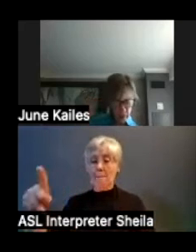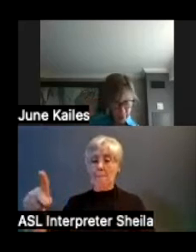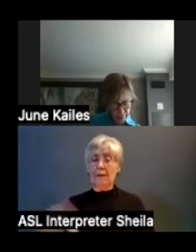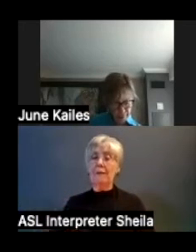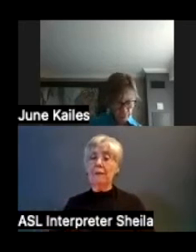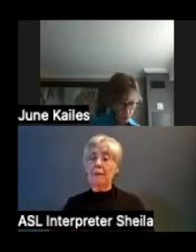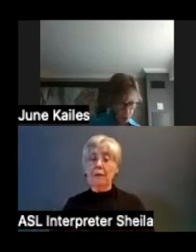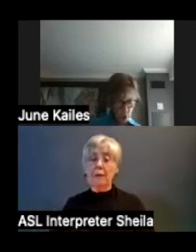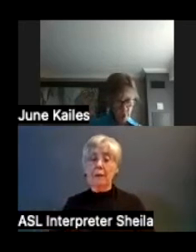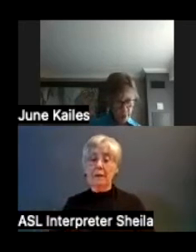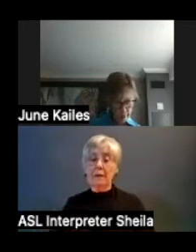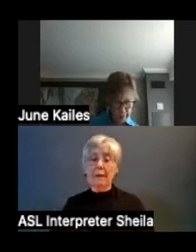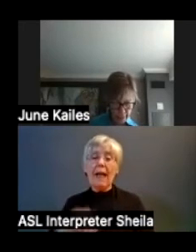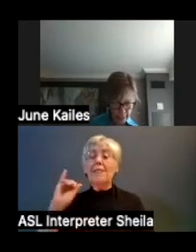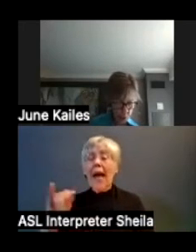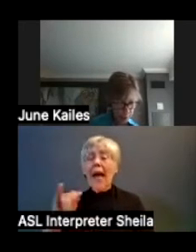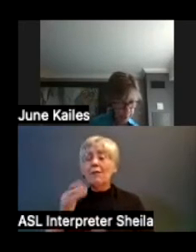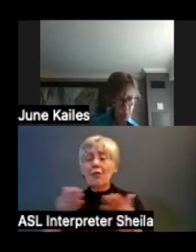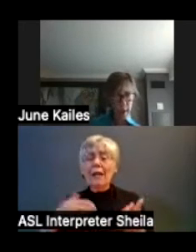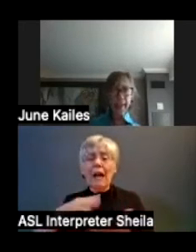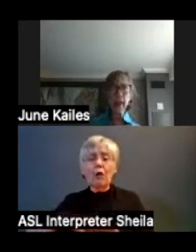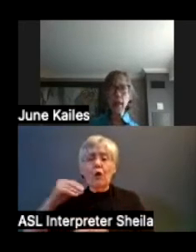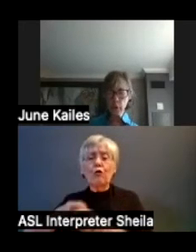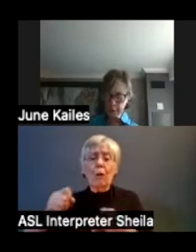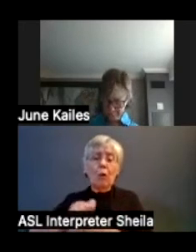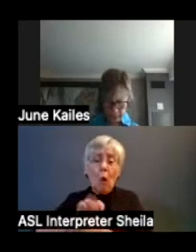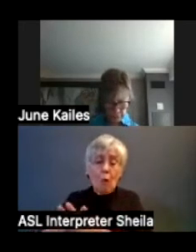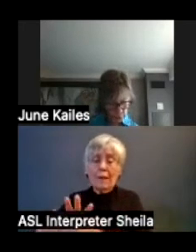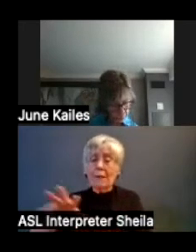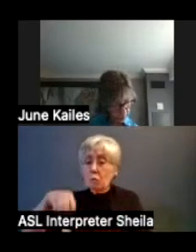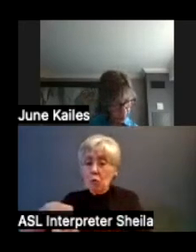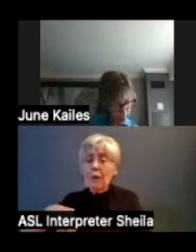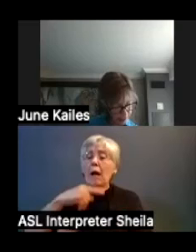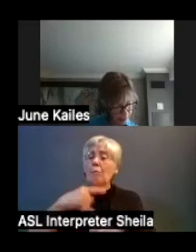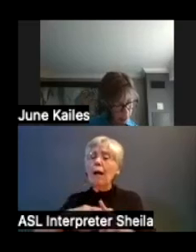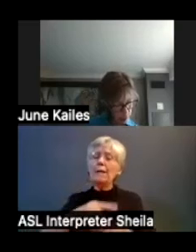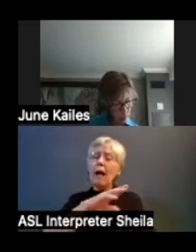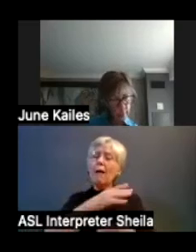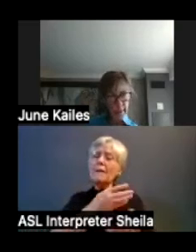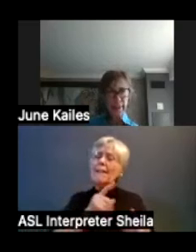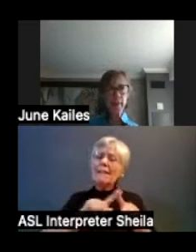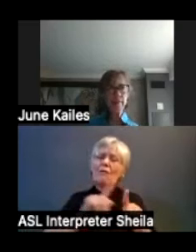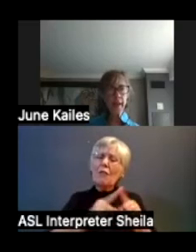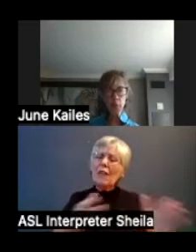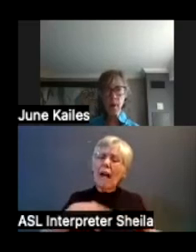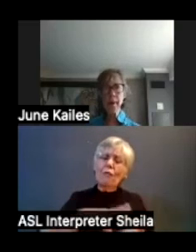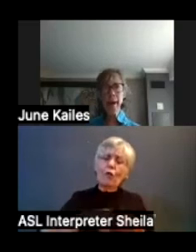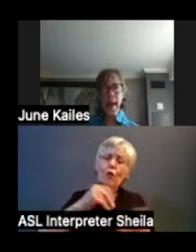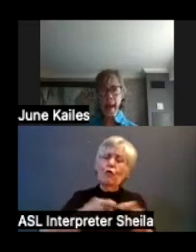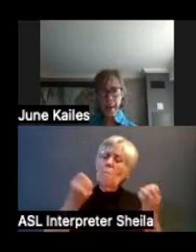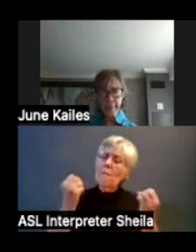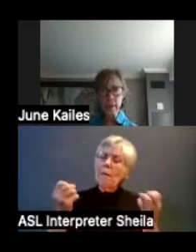They were lessons from COVID as well as many other disasters. And that report is